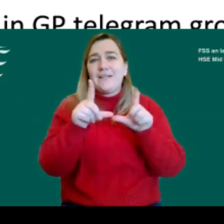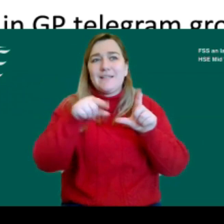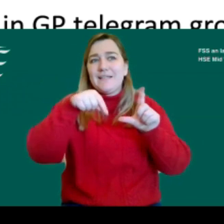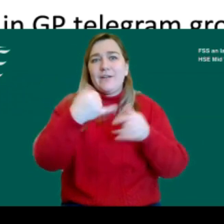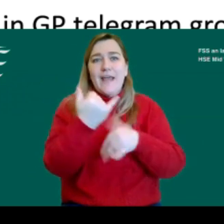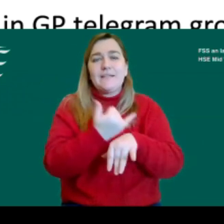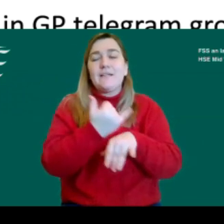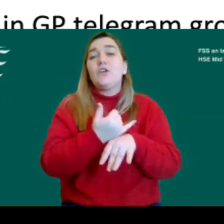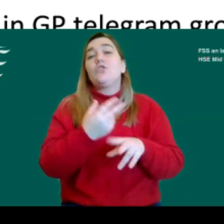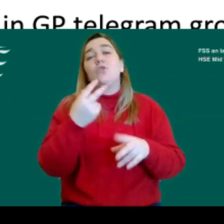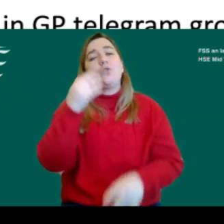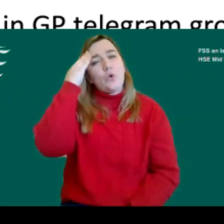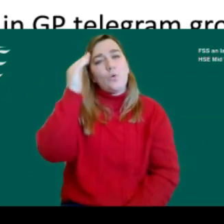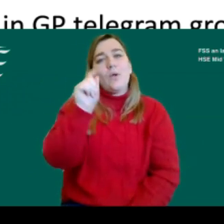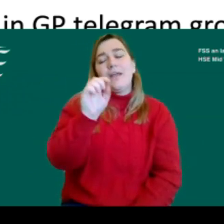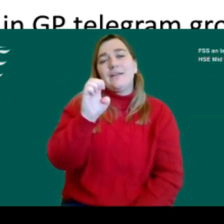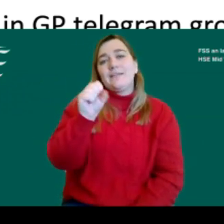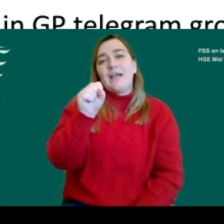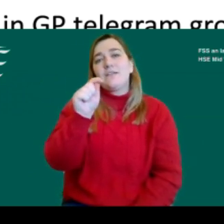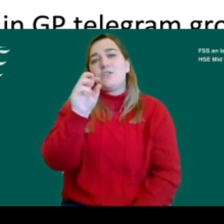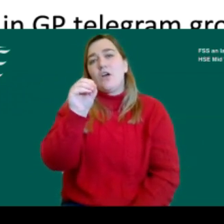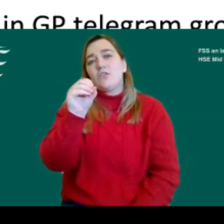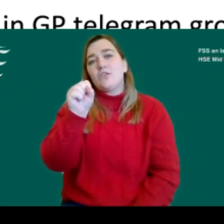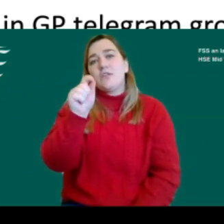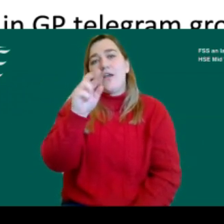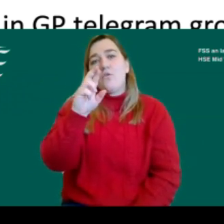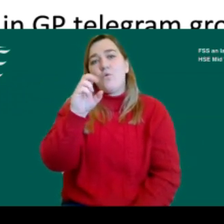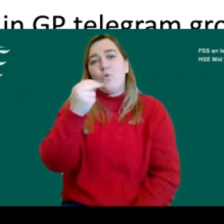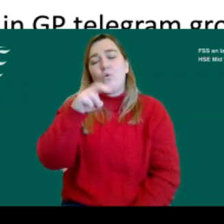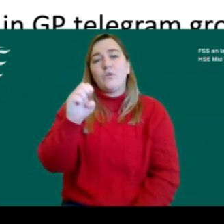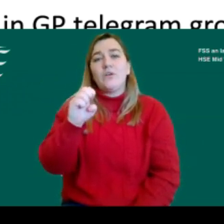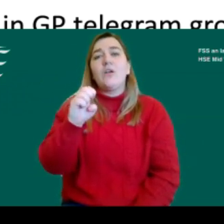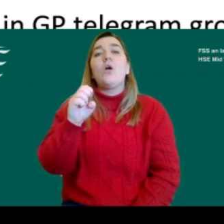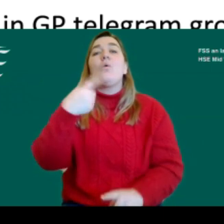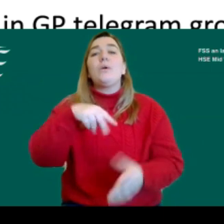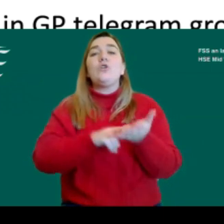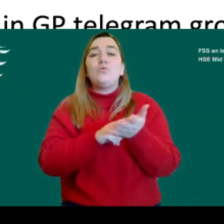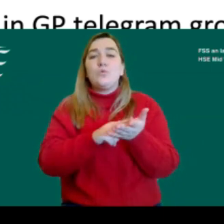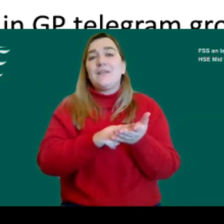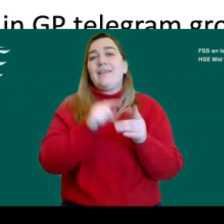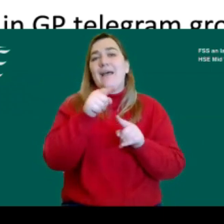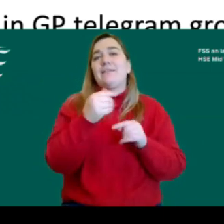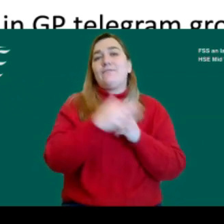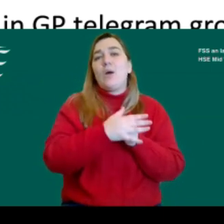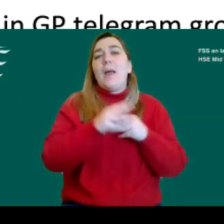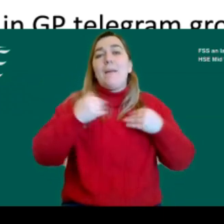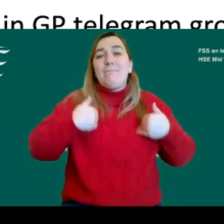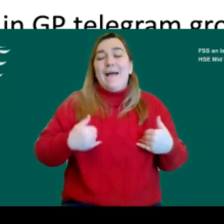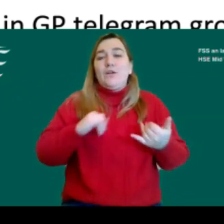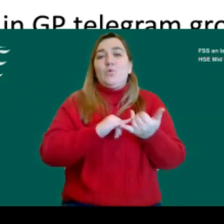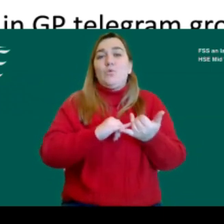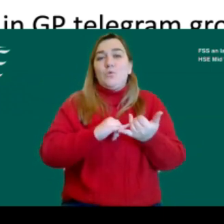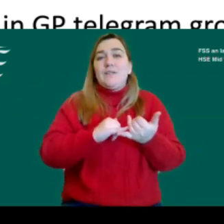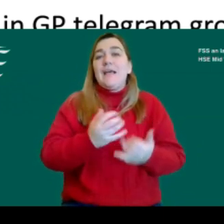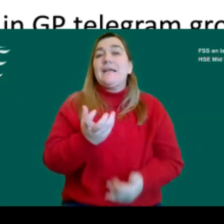we end up using the testosterone that we would use for a man whose testes were removed or who stopped producing testosterone. We use tiny doses